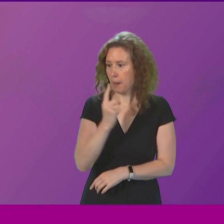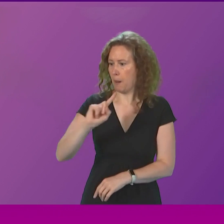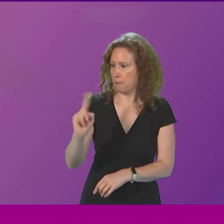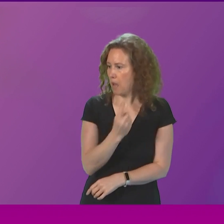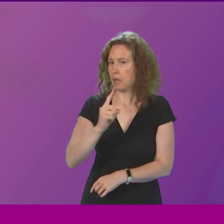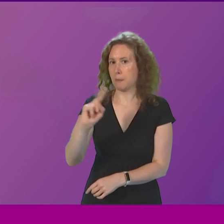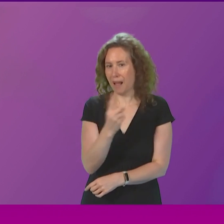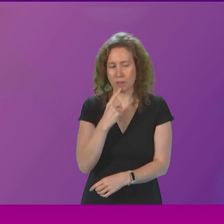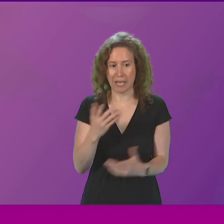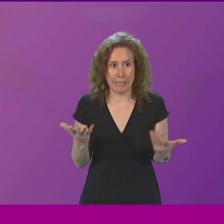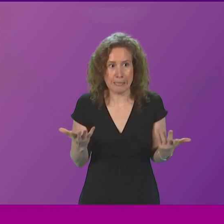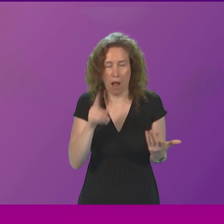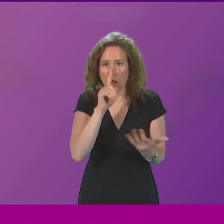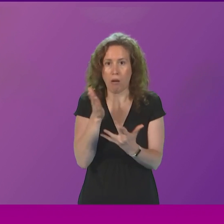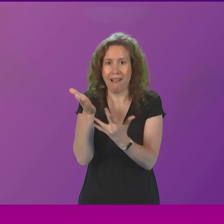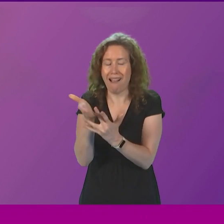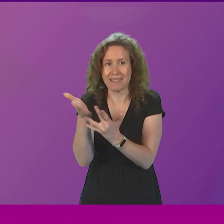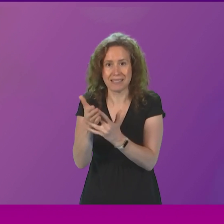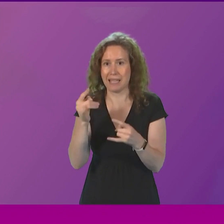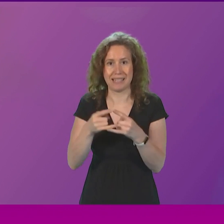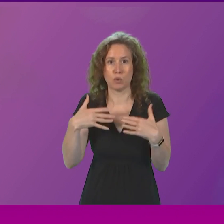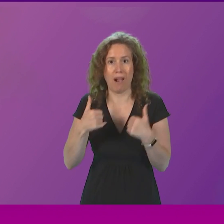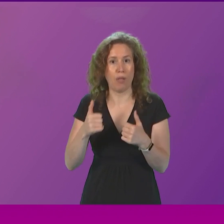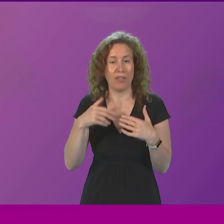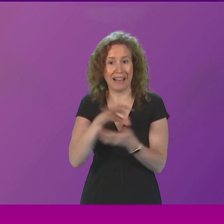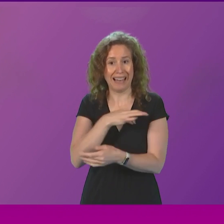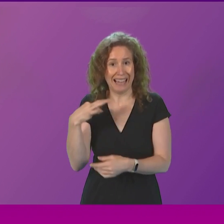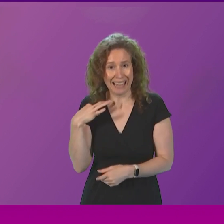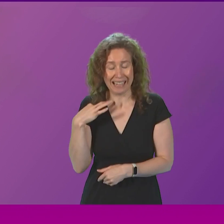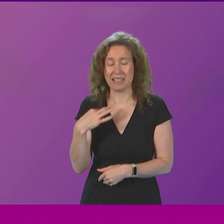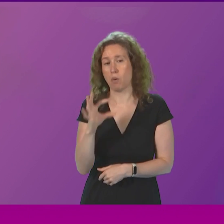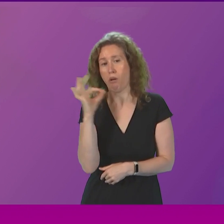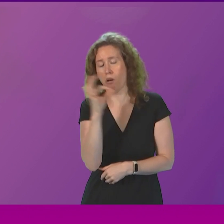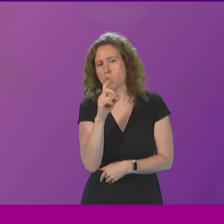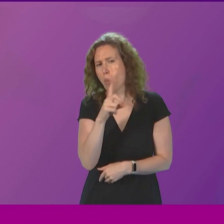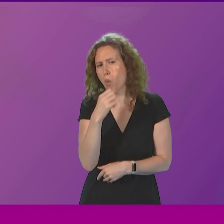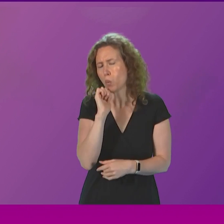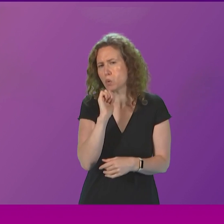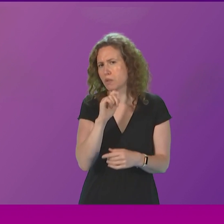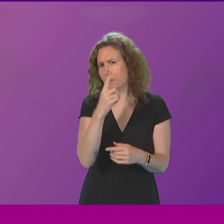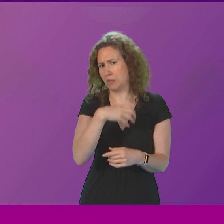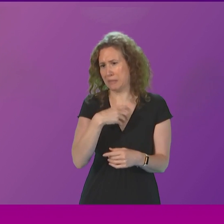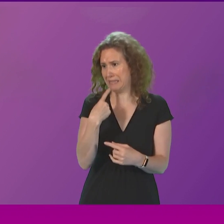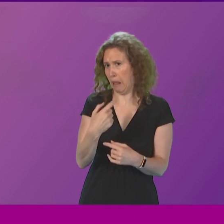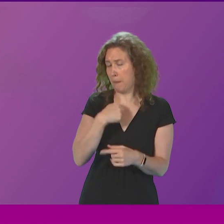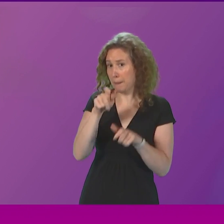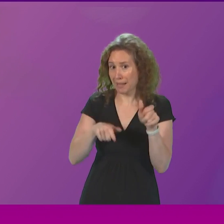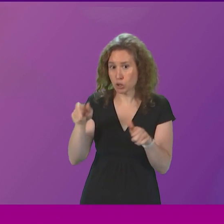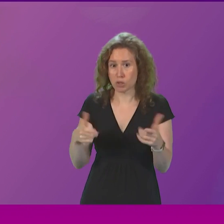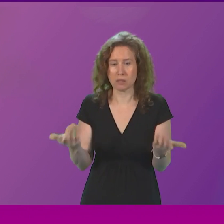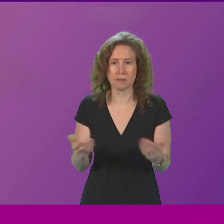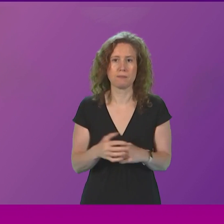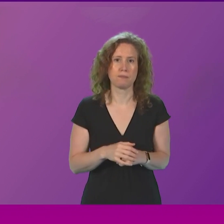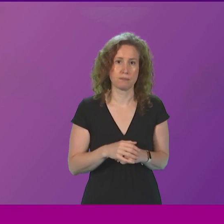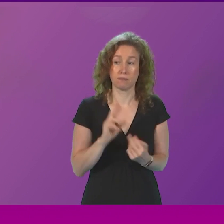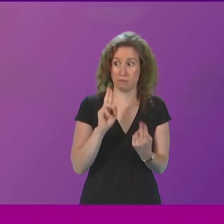see me to say they're unable to access sexual health clinics. So what would the First Minister say to my patients? First Minister. Well, I would just